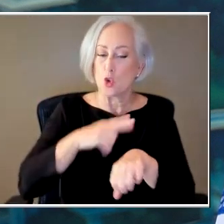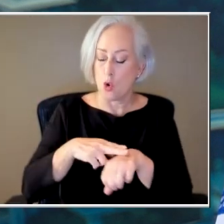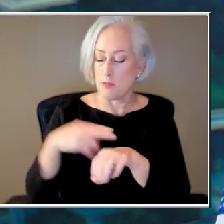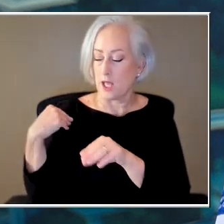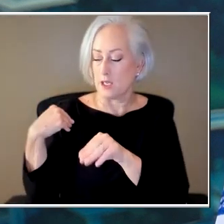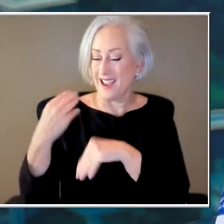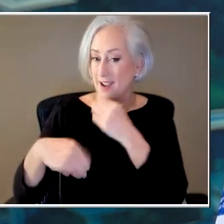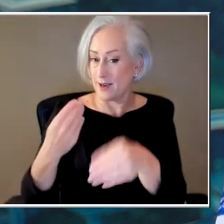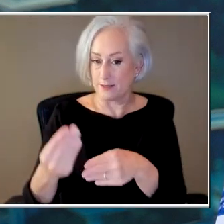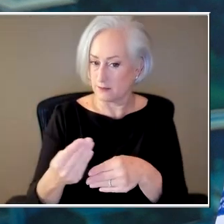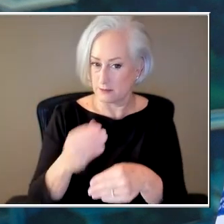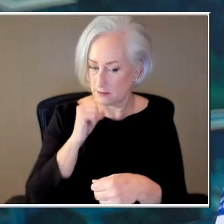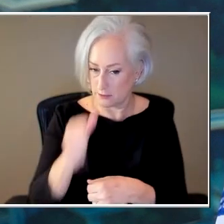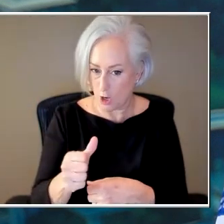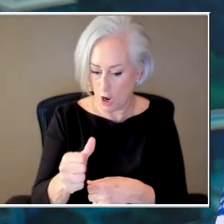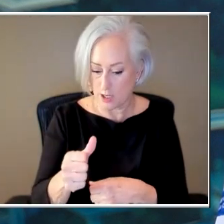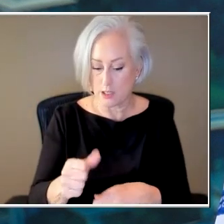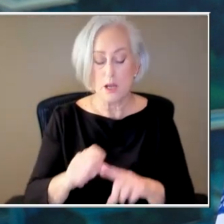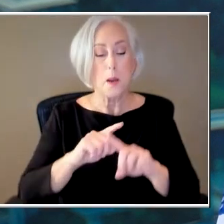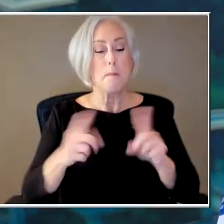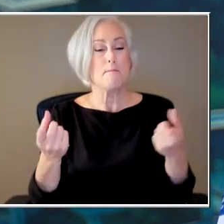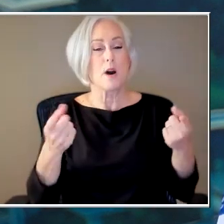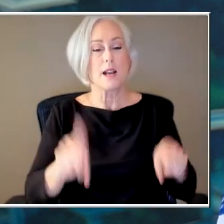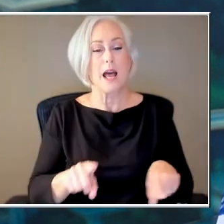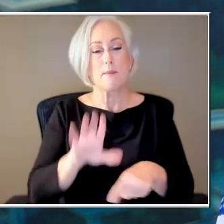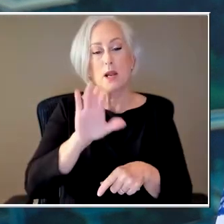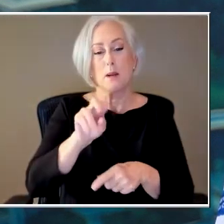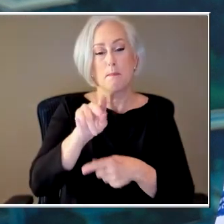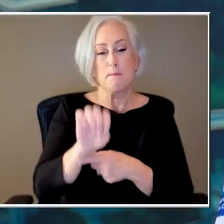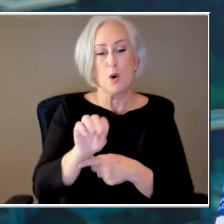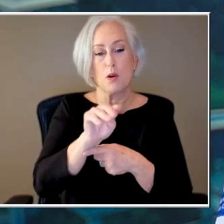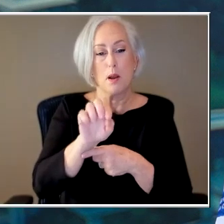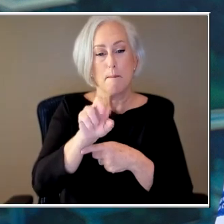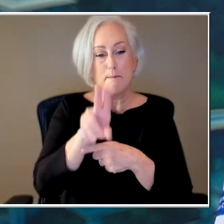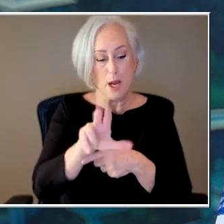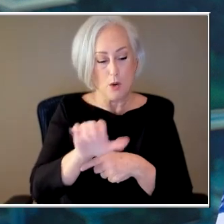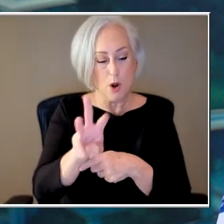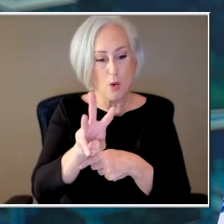causes the bone marrow to give rise to immature cells that aren't doing